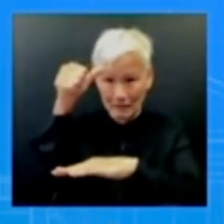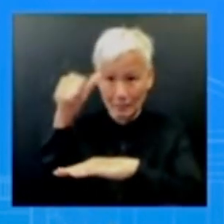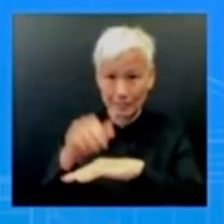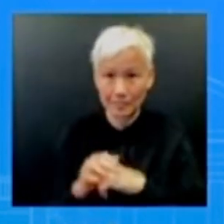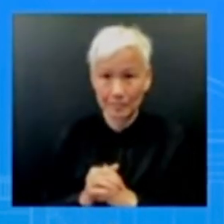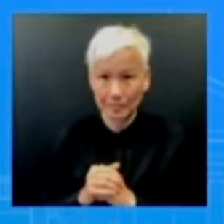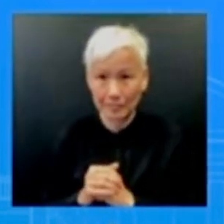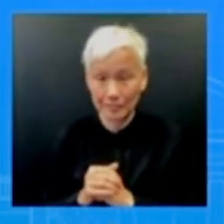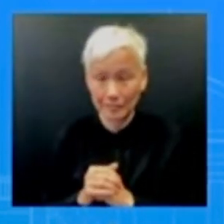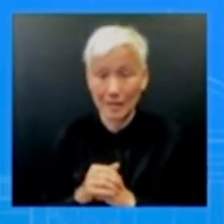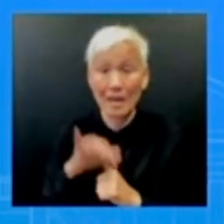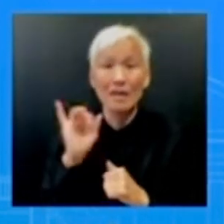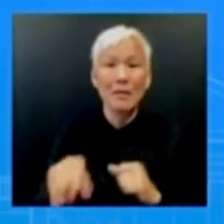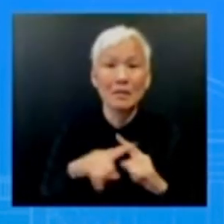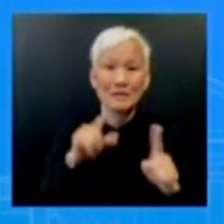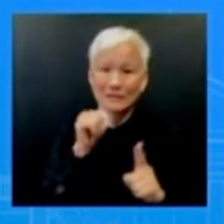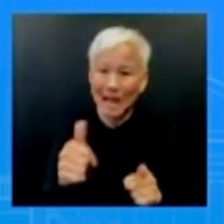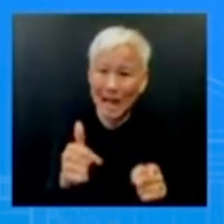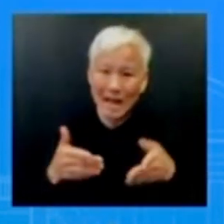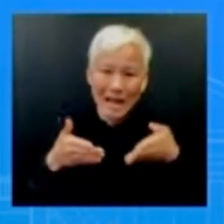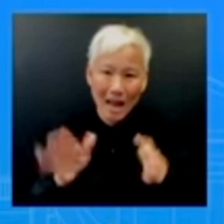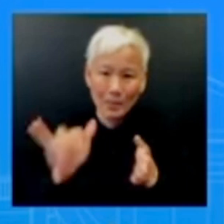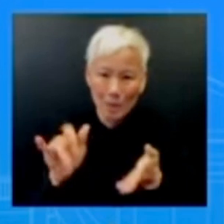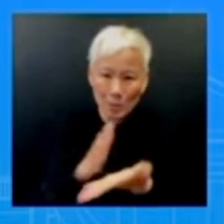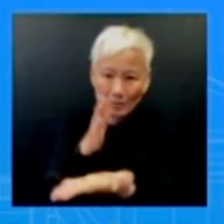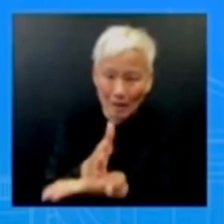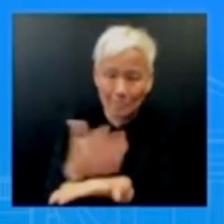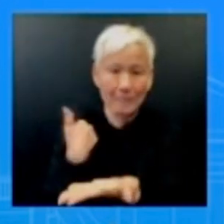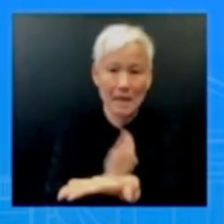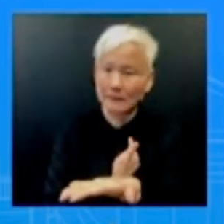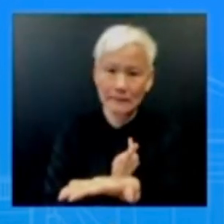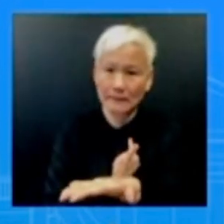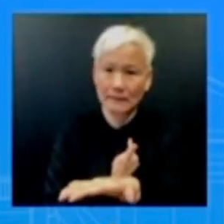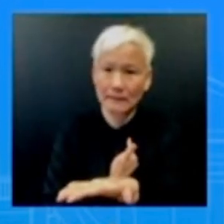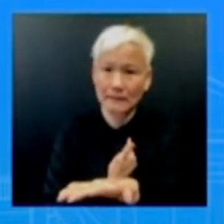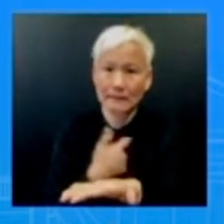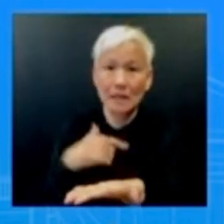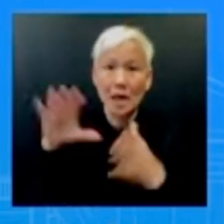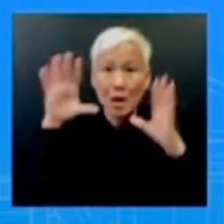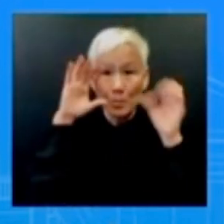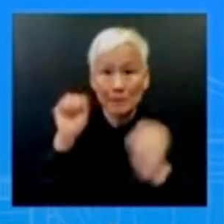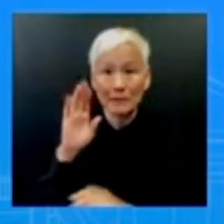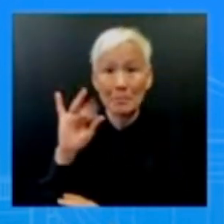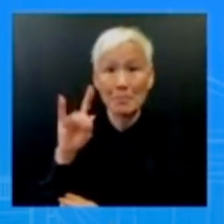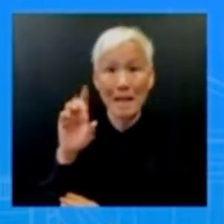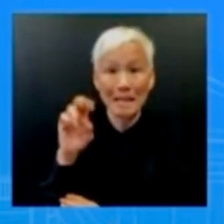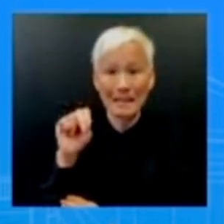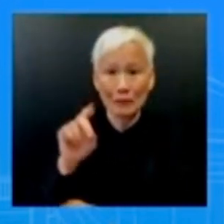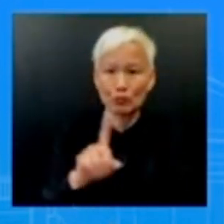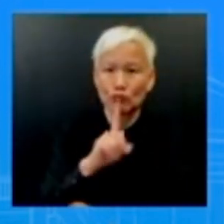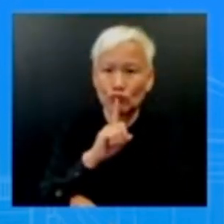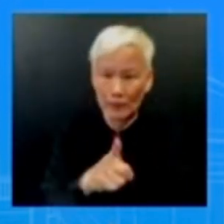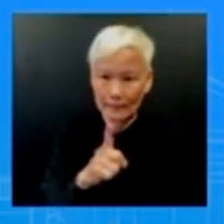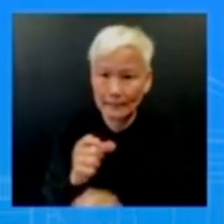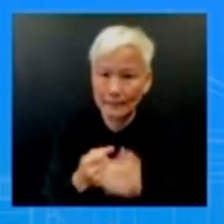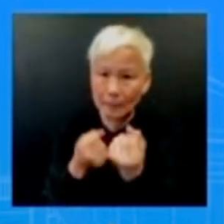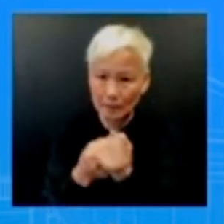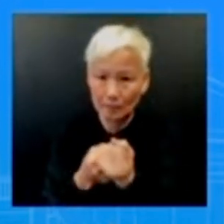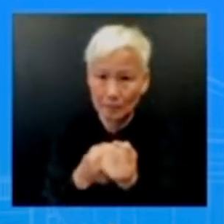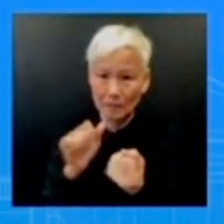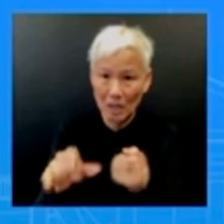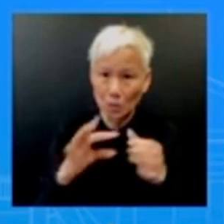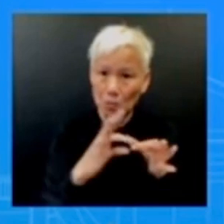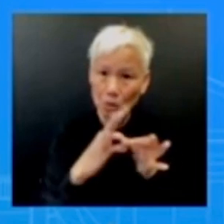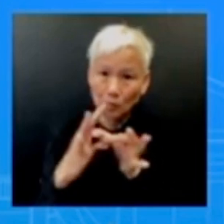us. President Biden has prioritized that bilateral relationship, and even though without an ambassador,